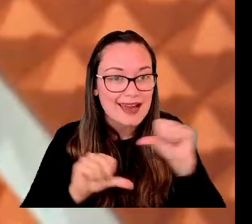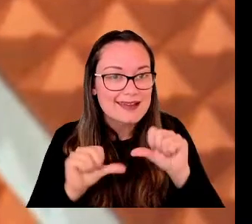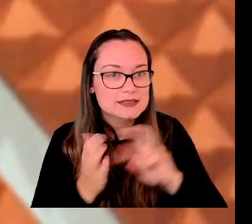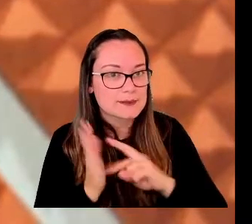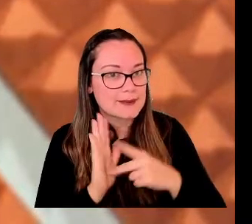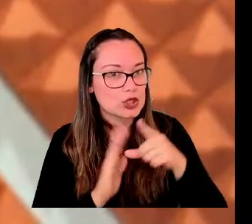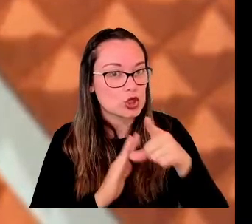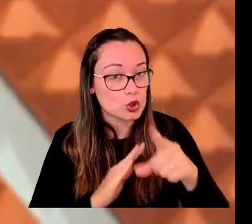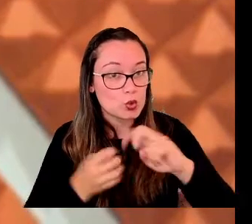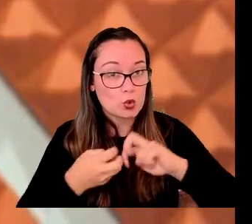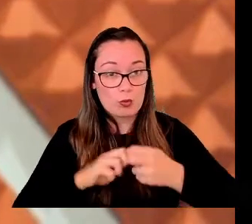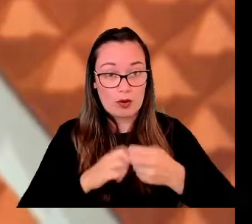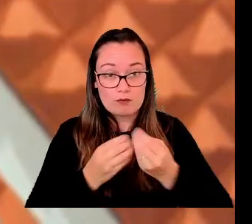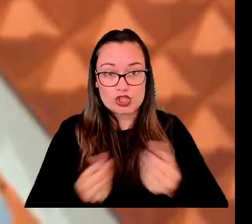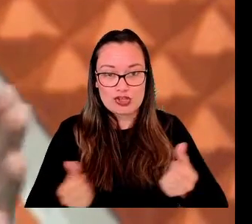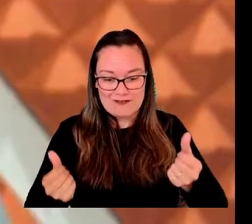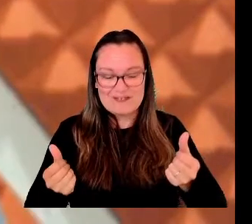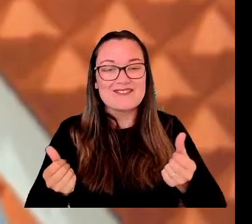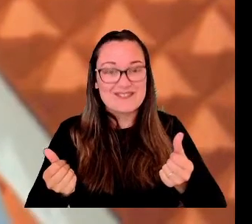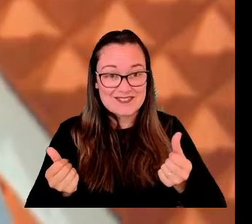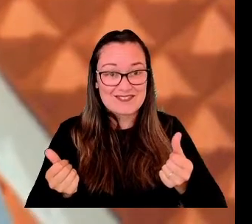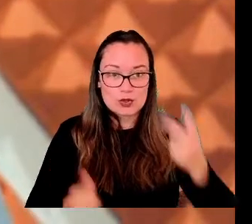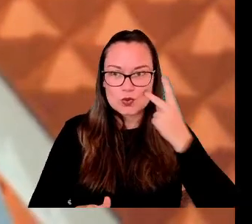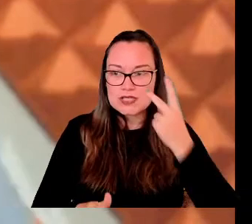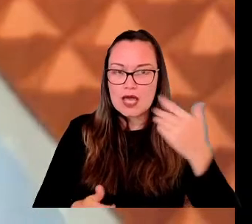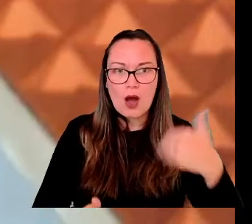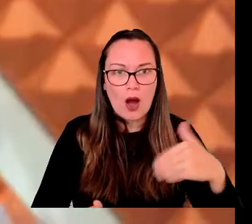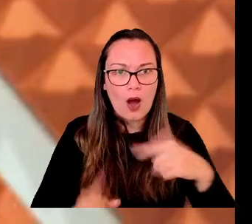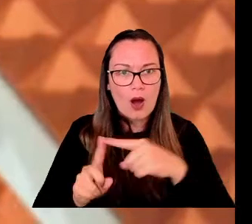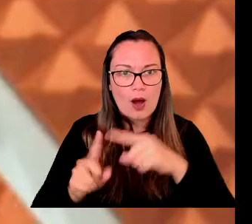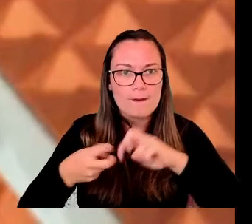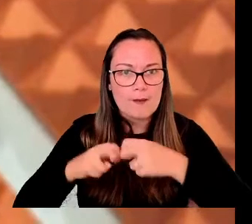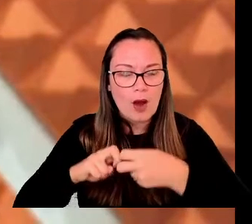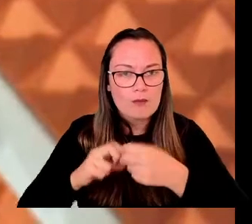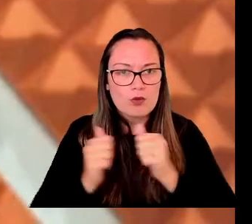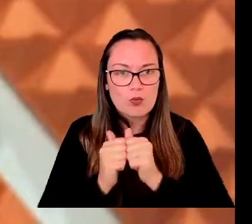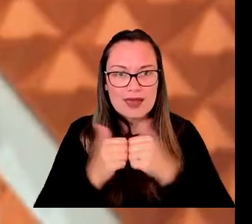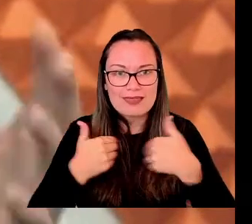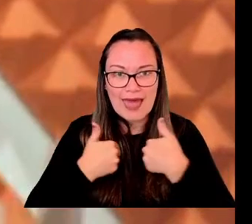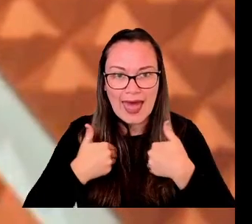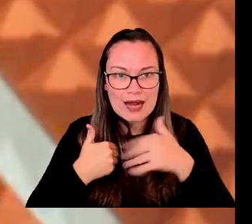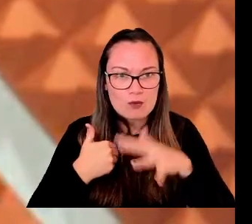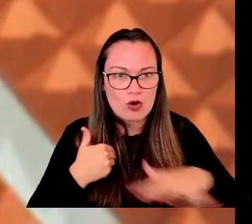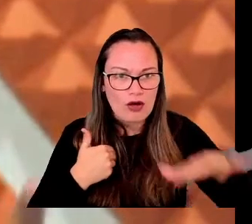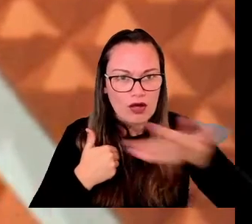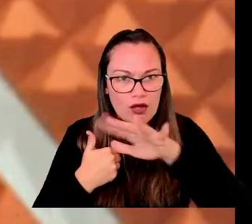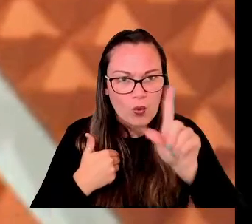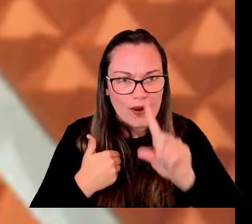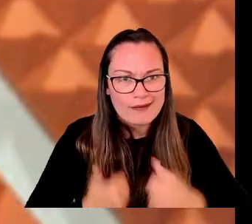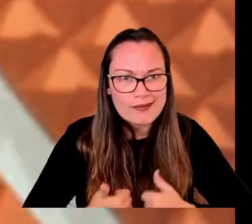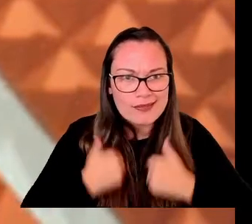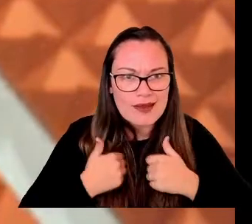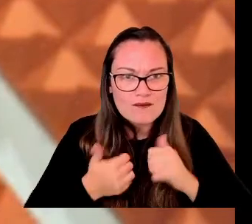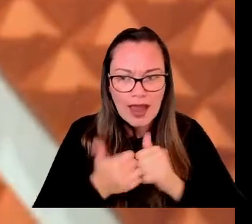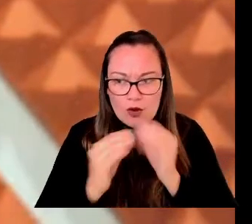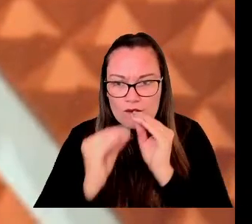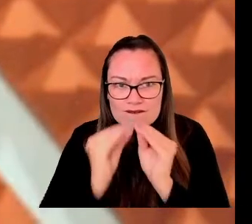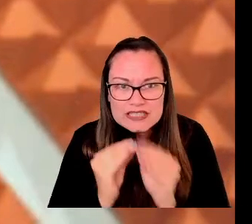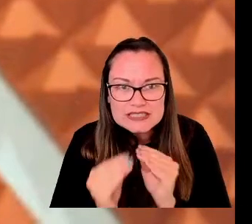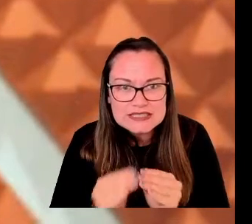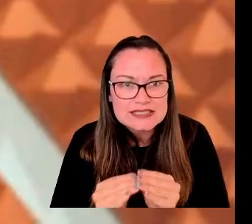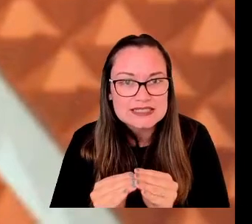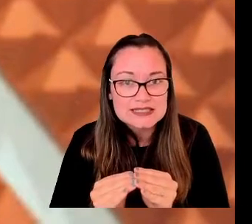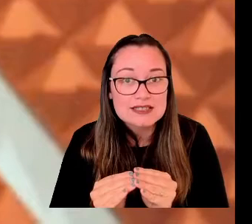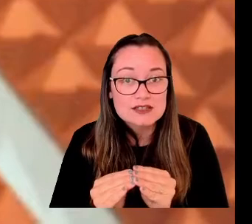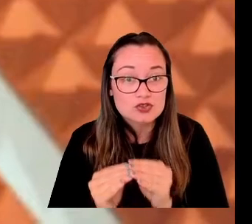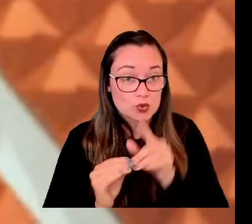you are a problem solver. You see that there's an issue, maybe with a habitat, for instance, and how do we go about fixing that? And so you're